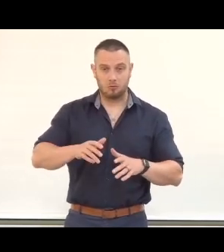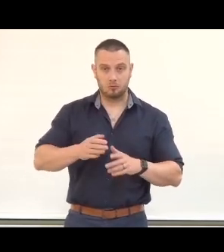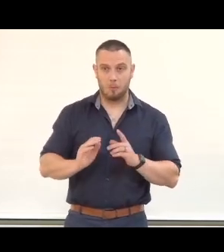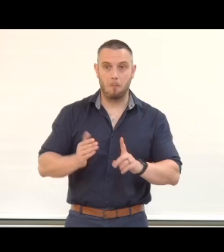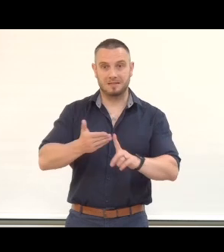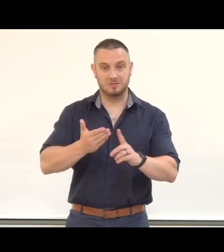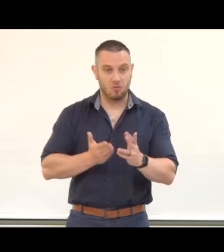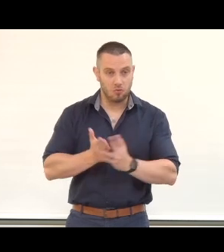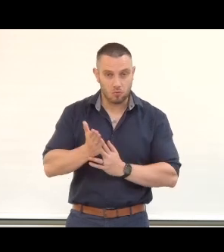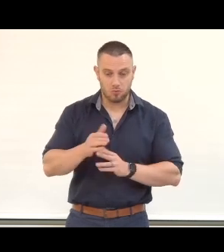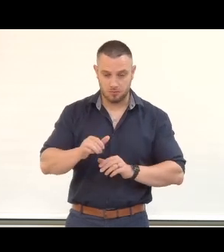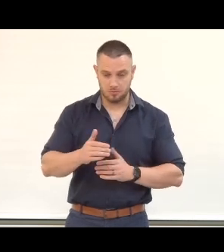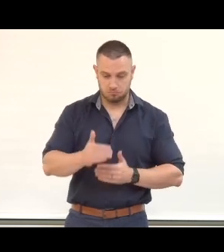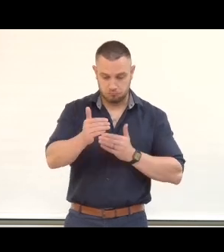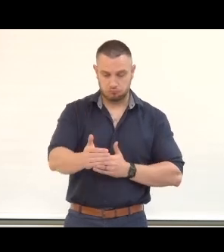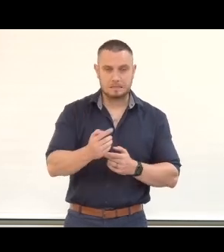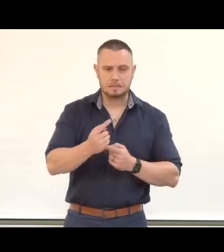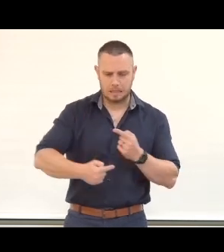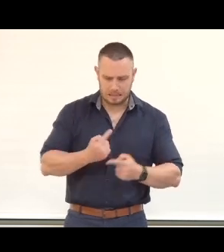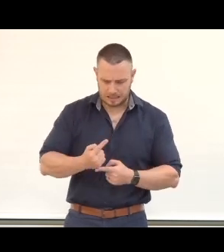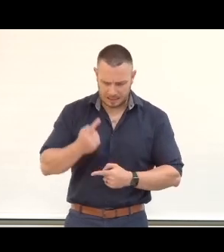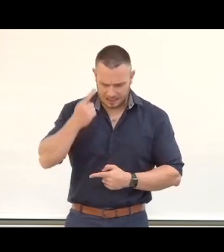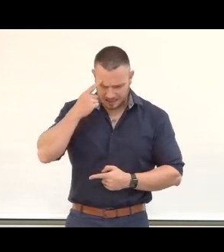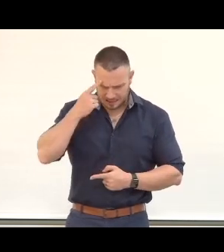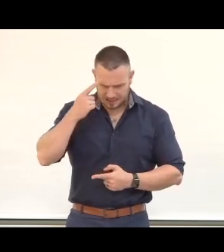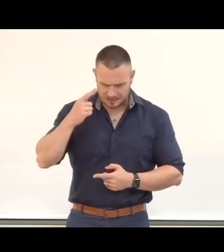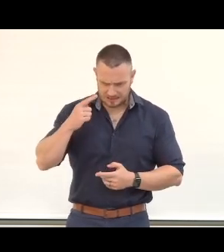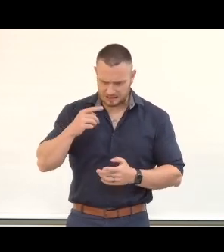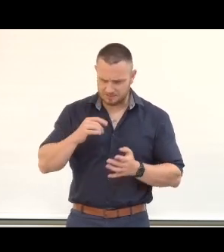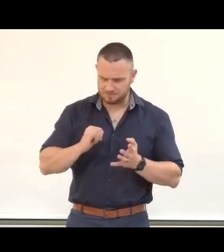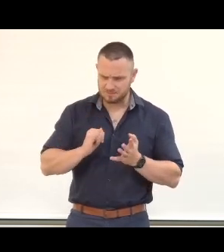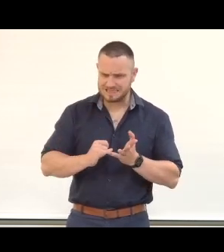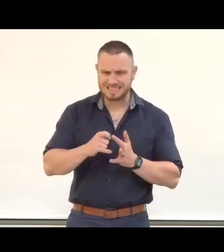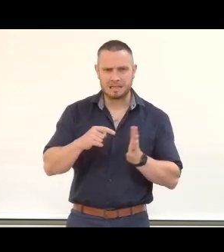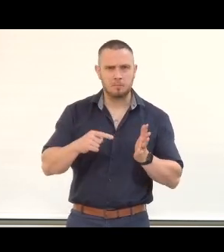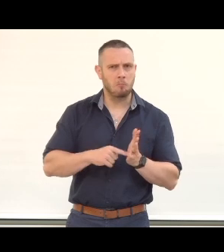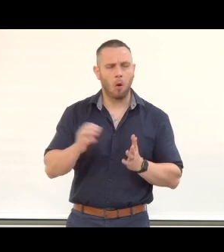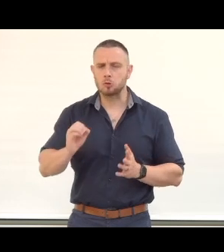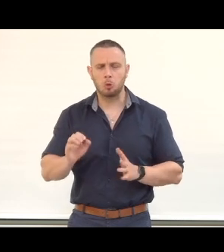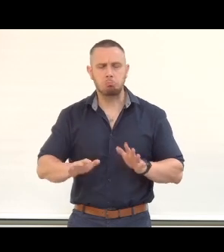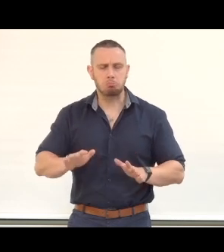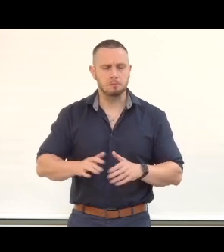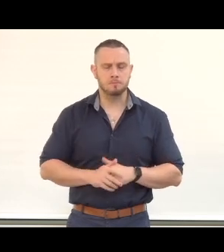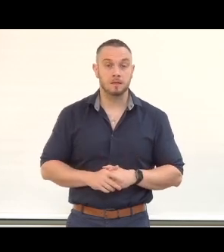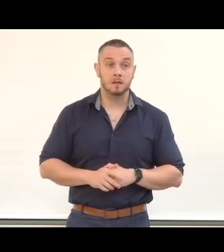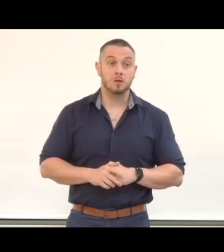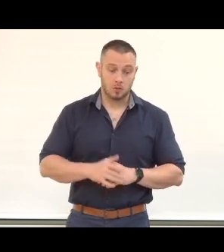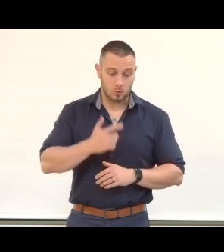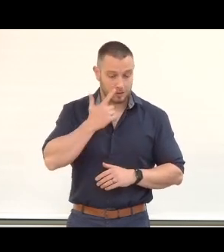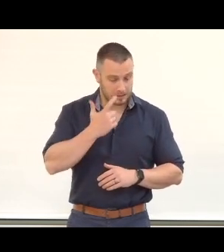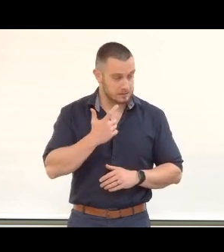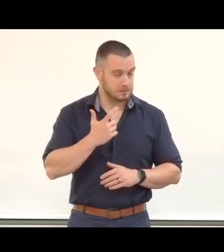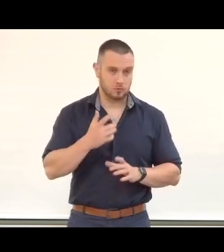run during this period next year, I think it's going to be September, October, if it hasn't changed yet, then you can